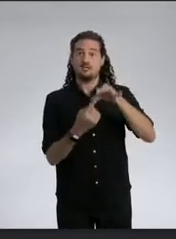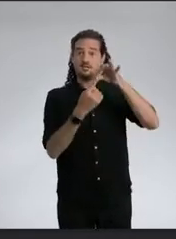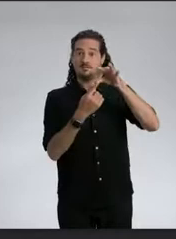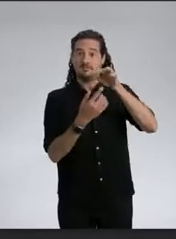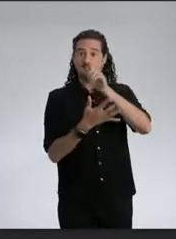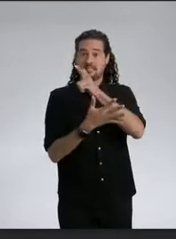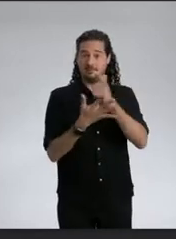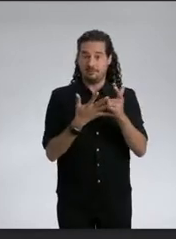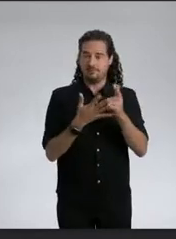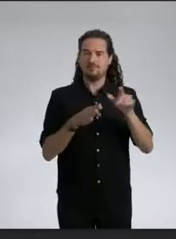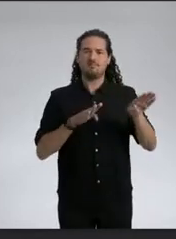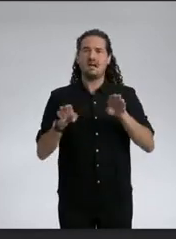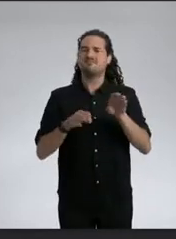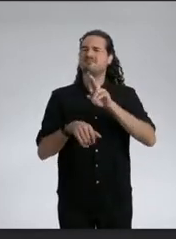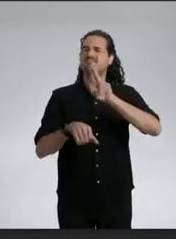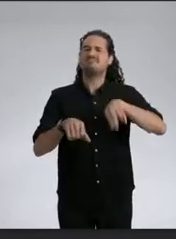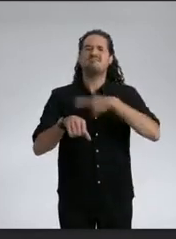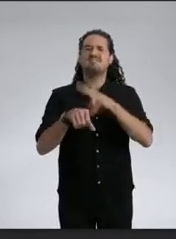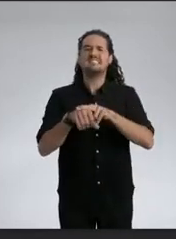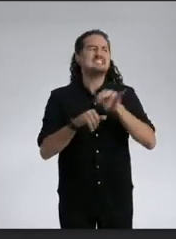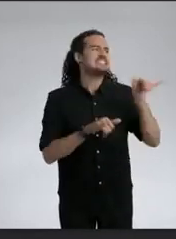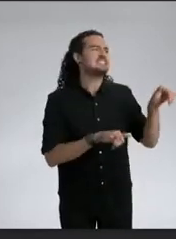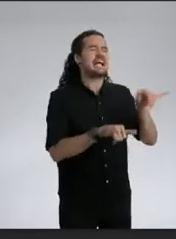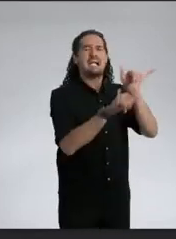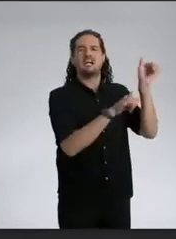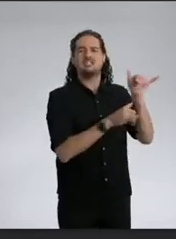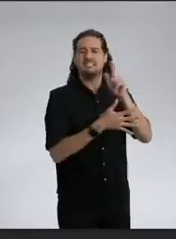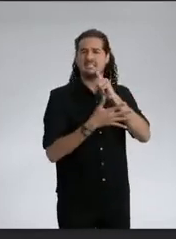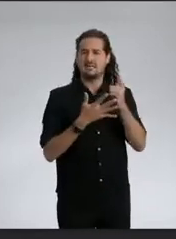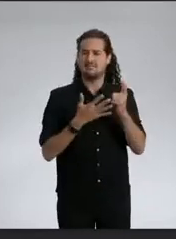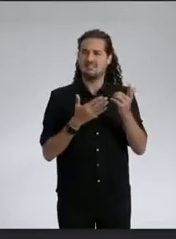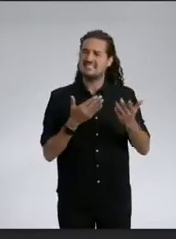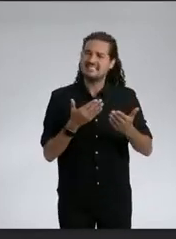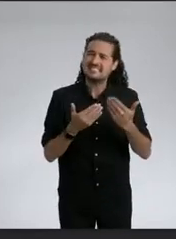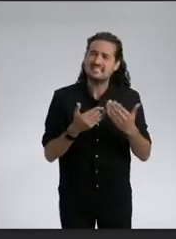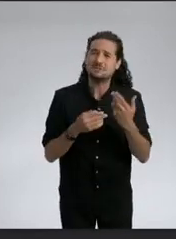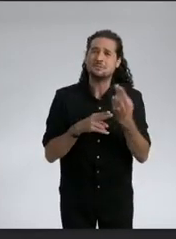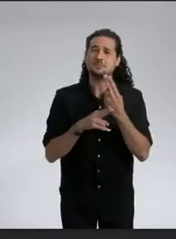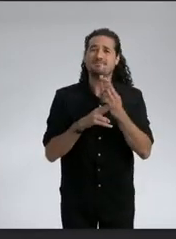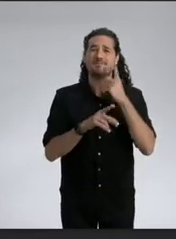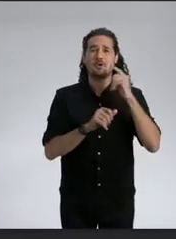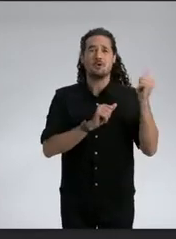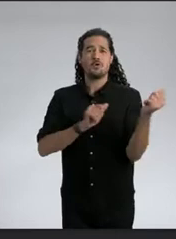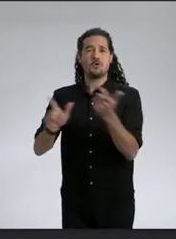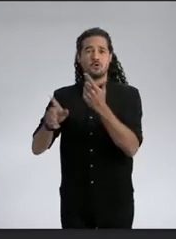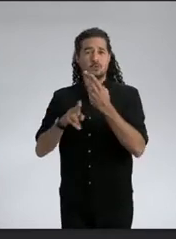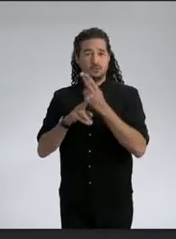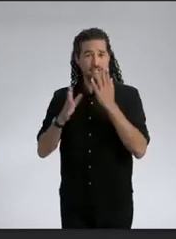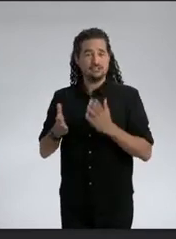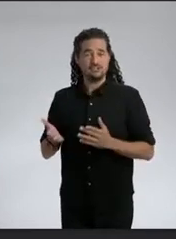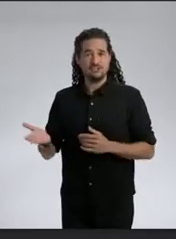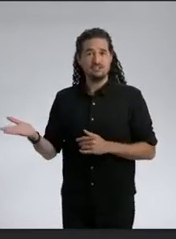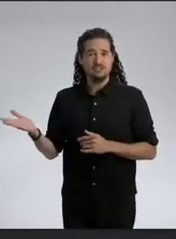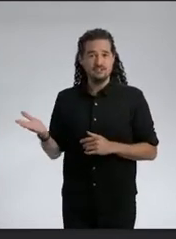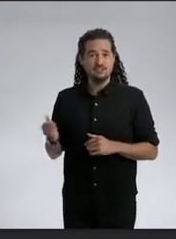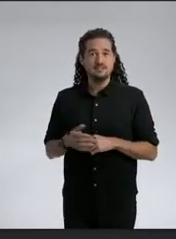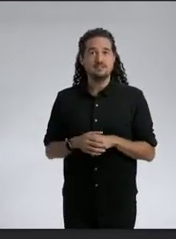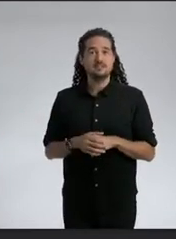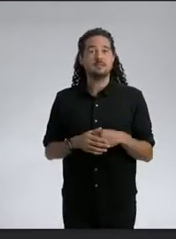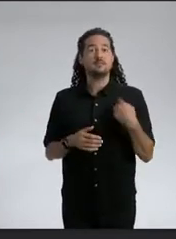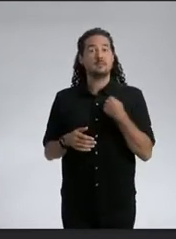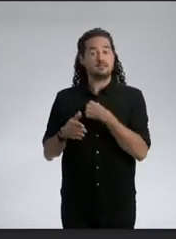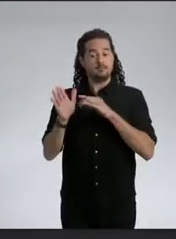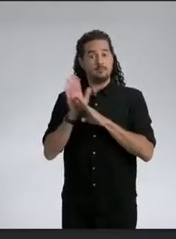like a standard stepper, making it easy to use for all of our users. We're building our apps using these